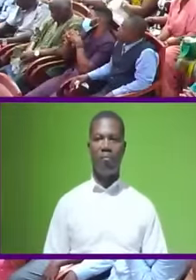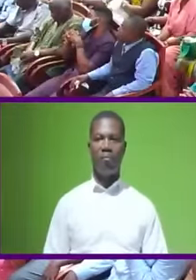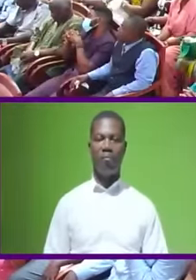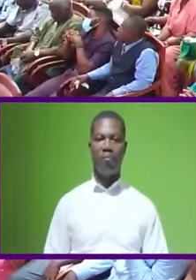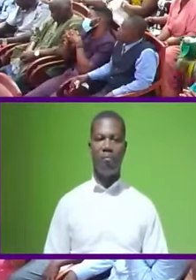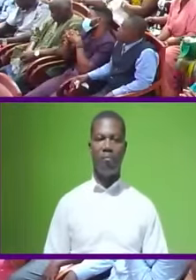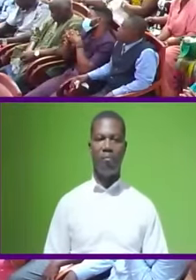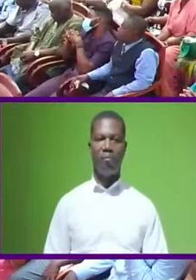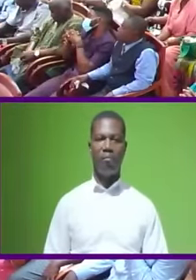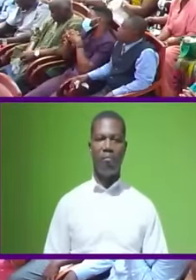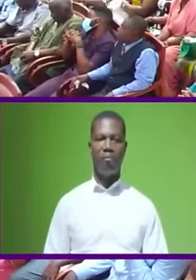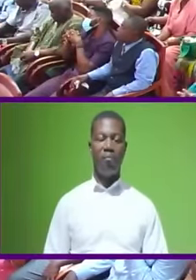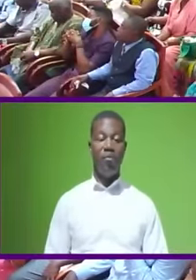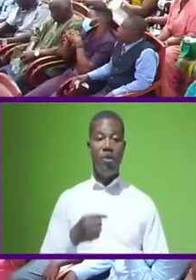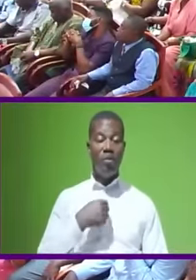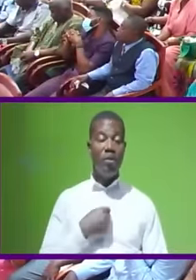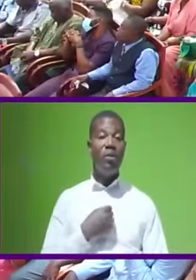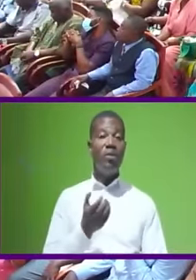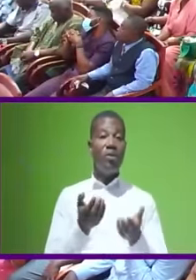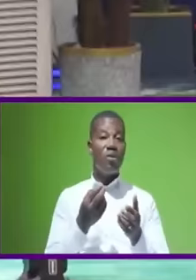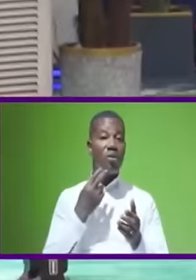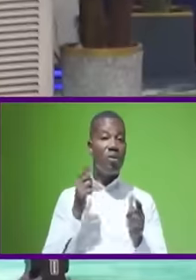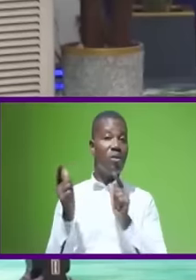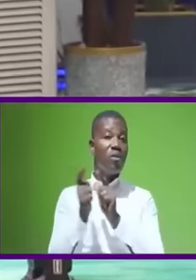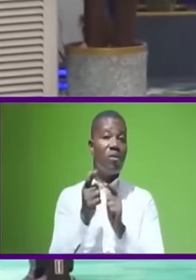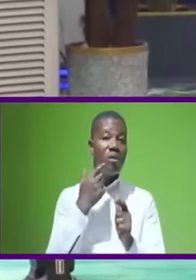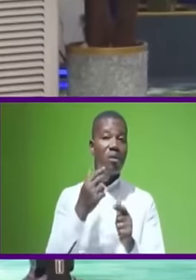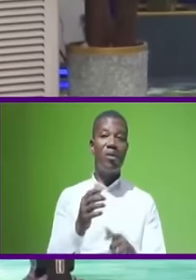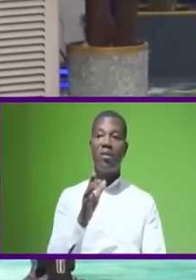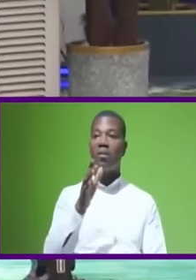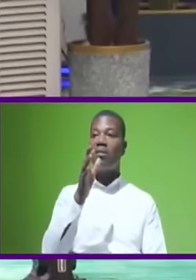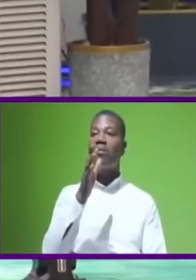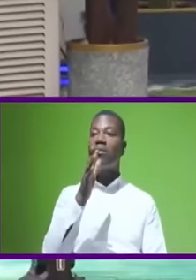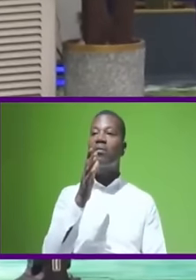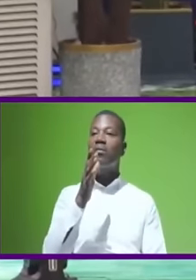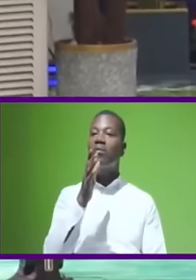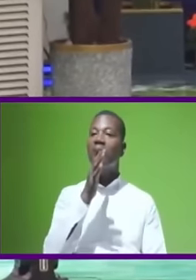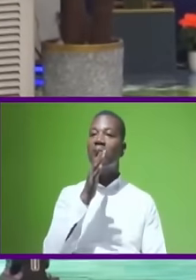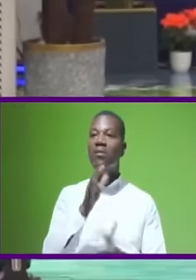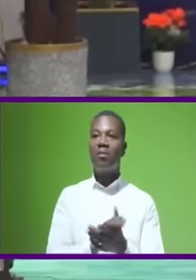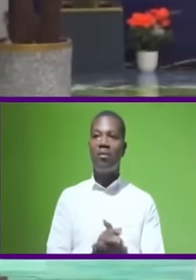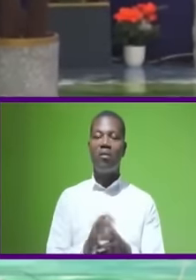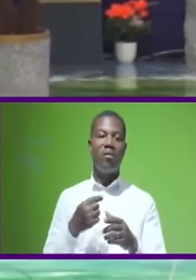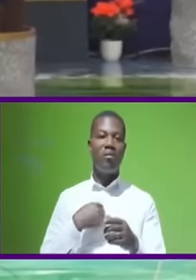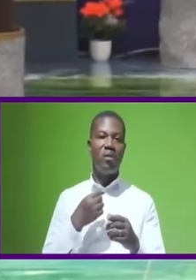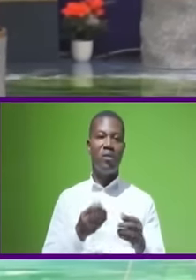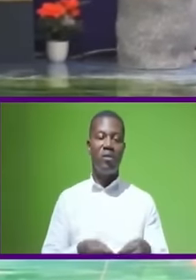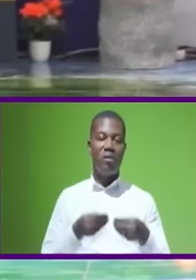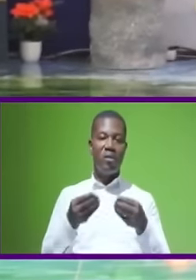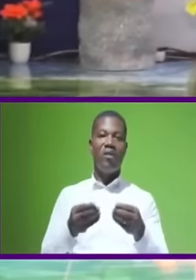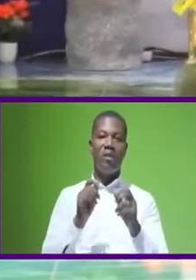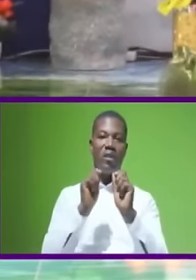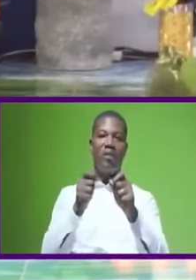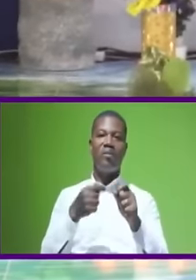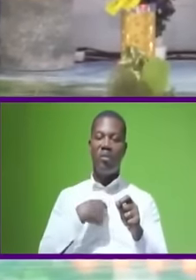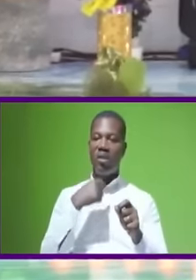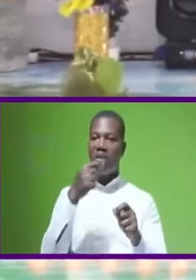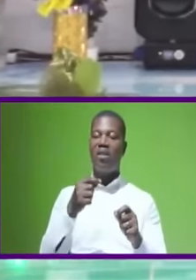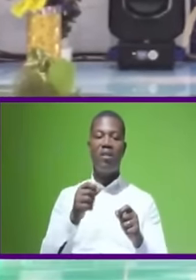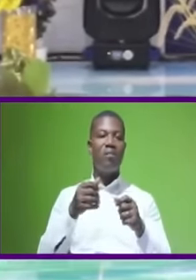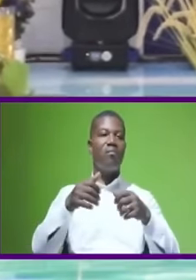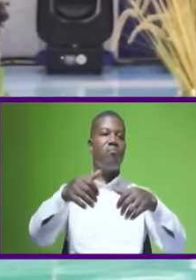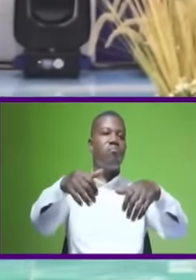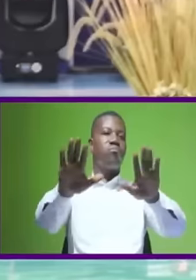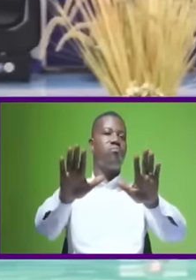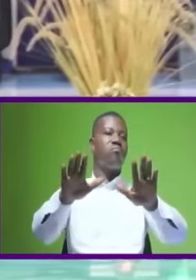church. Oh, me pesa me home papa. Nyamianam ne so ayade ntanka me bre no akyede me se fa fa